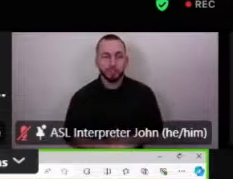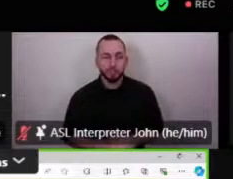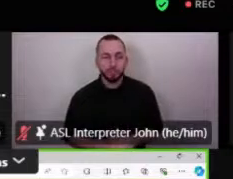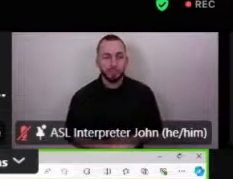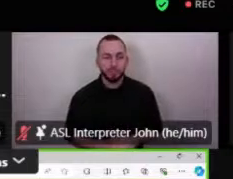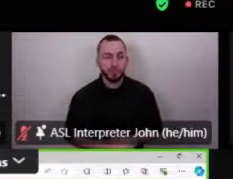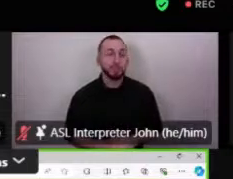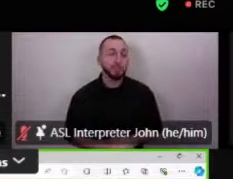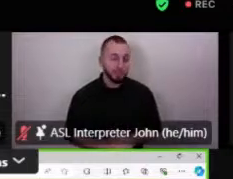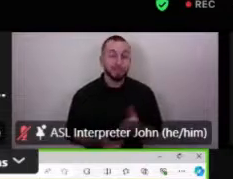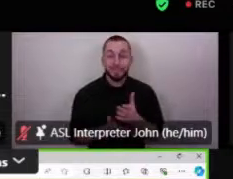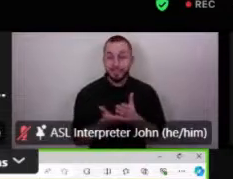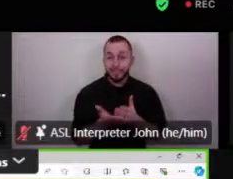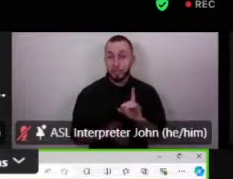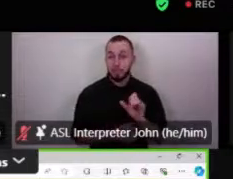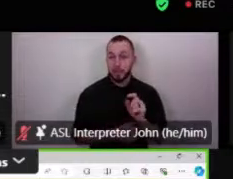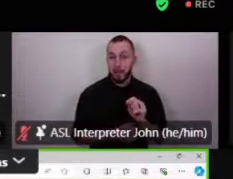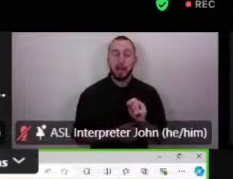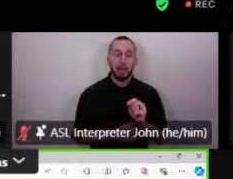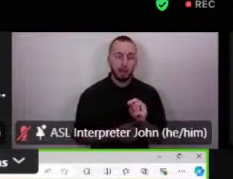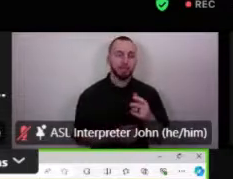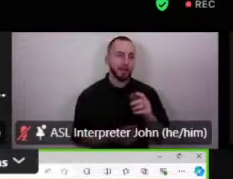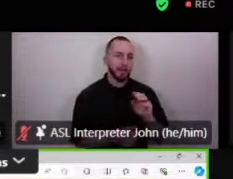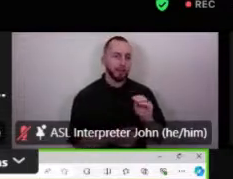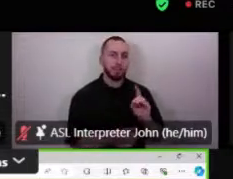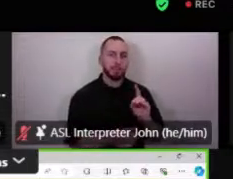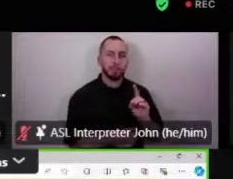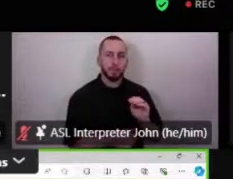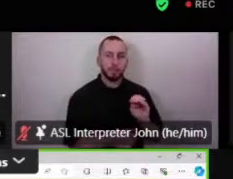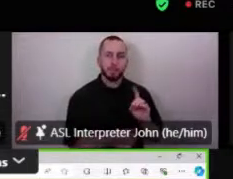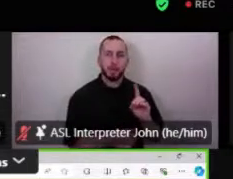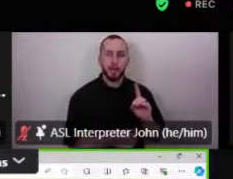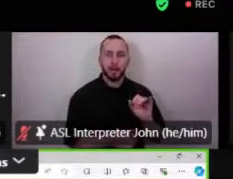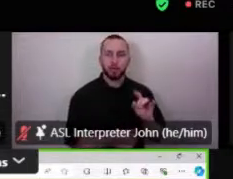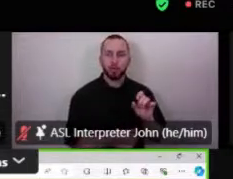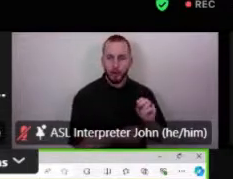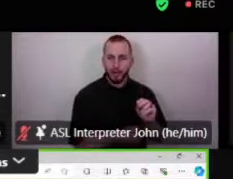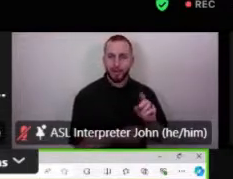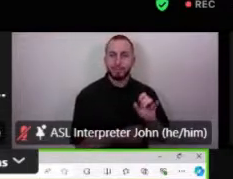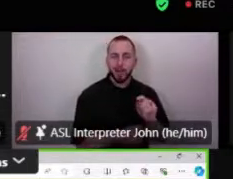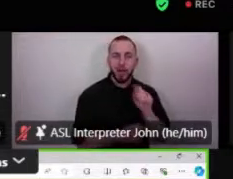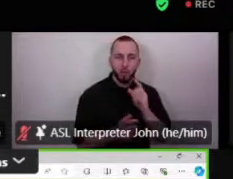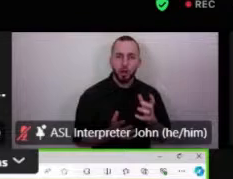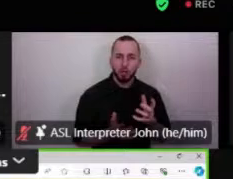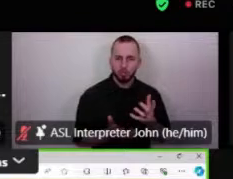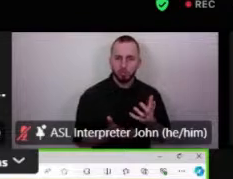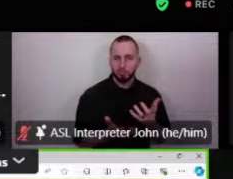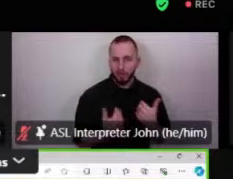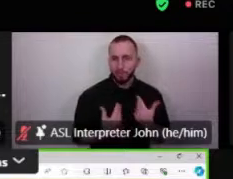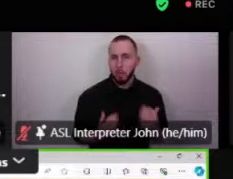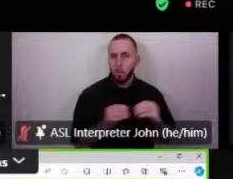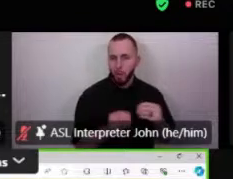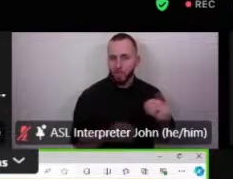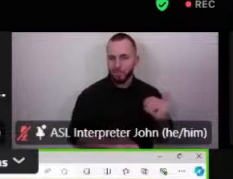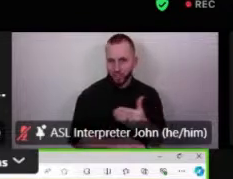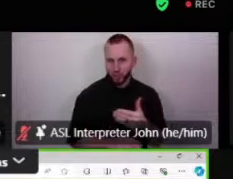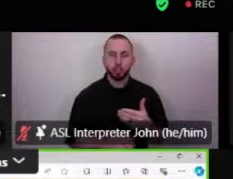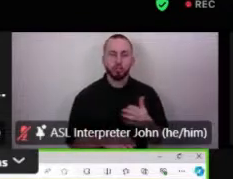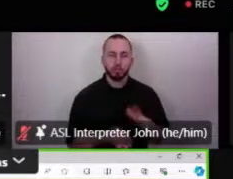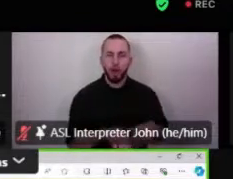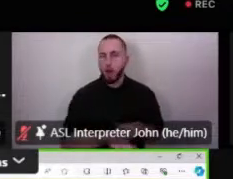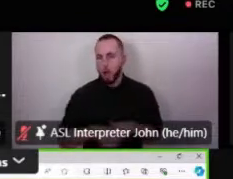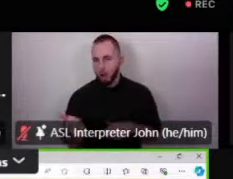might promote fish more than the DASH diet, but all are inclusive of lean proteins and fish. The DASH